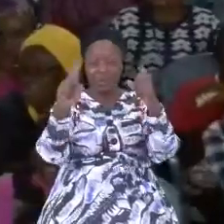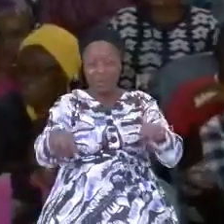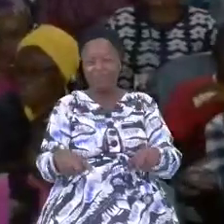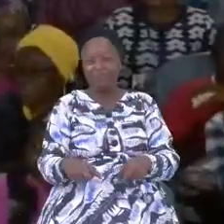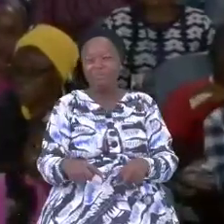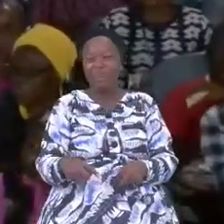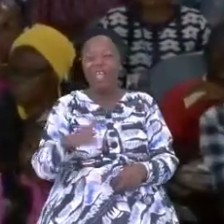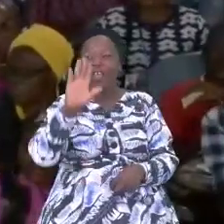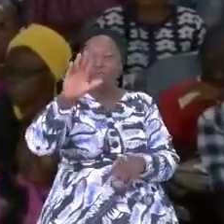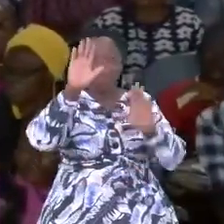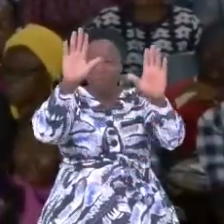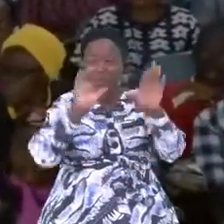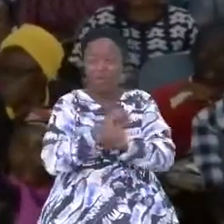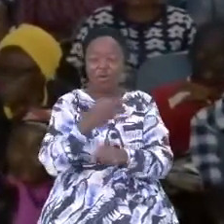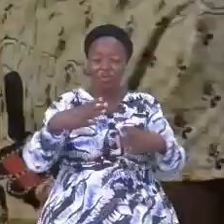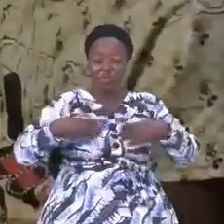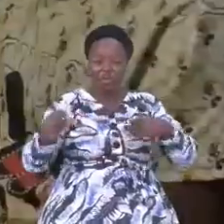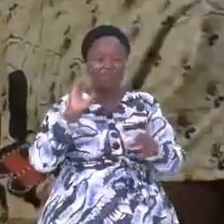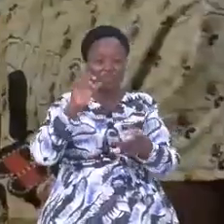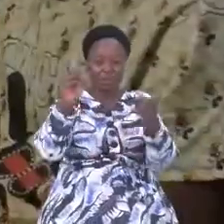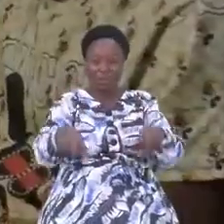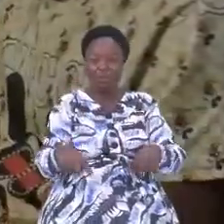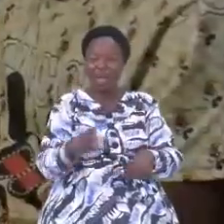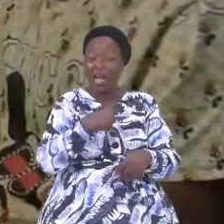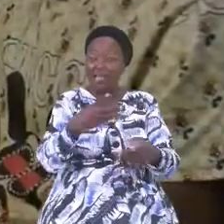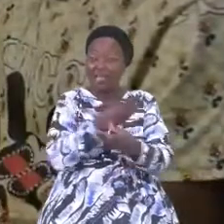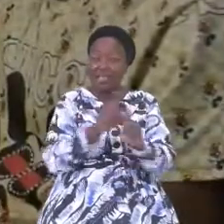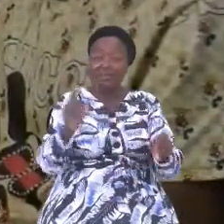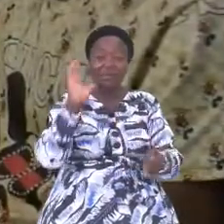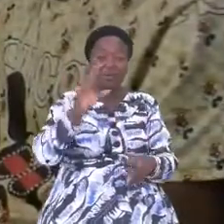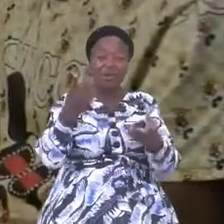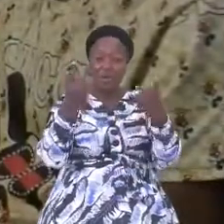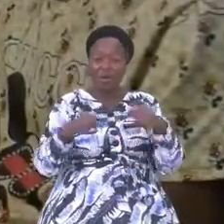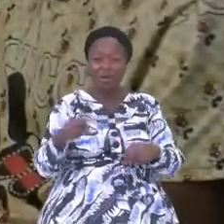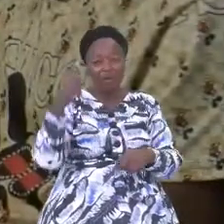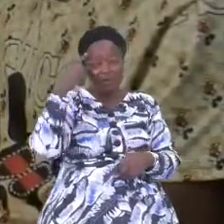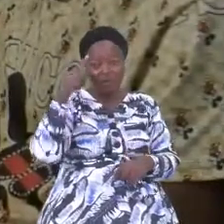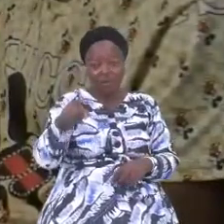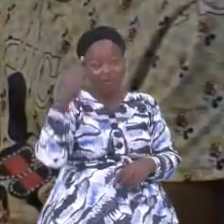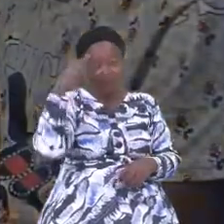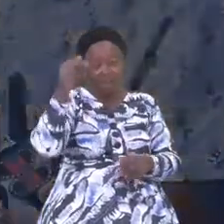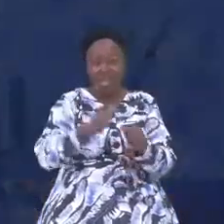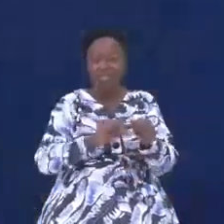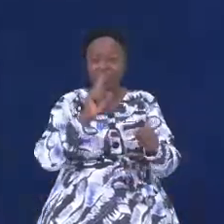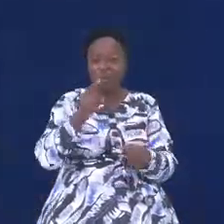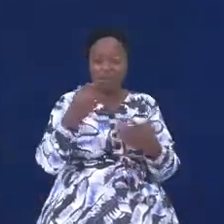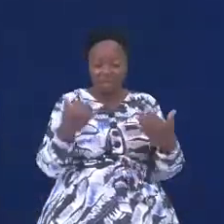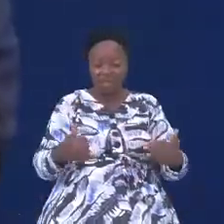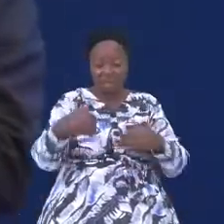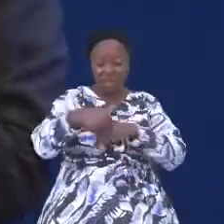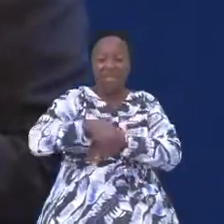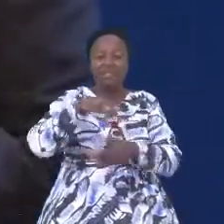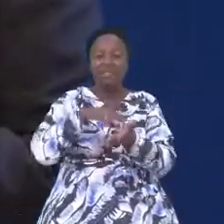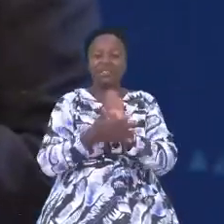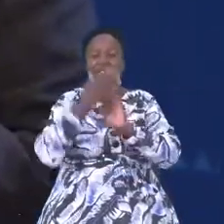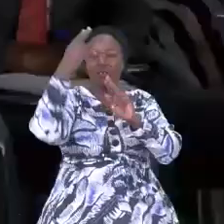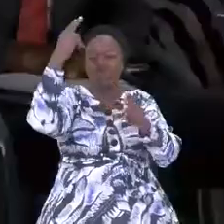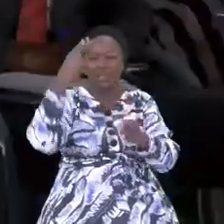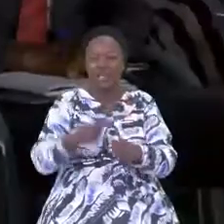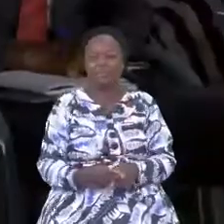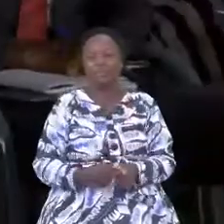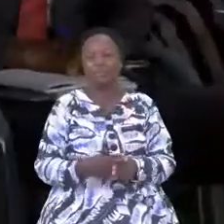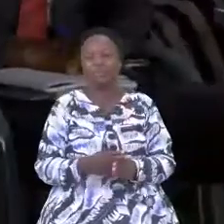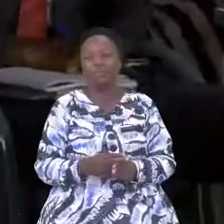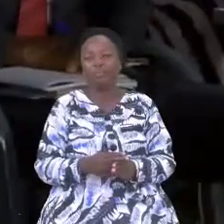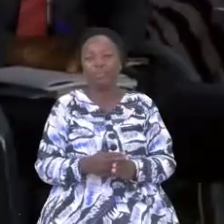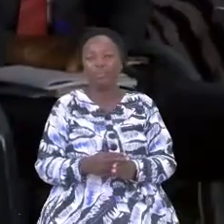Your miracle of healing will come. And deliverance will come for you, for everyone tonight, in Jesus'